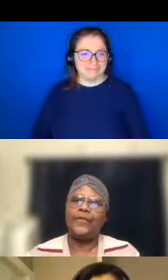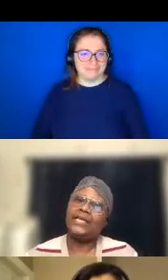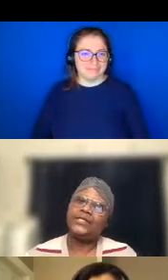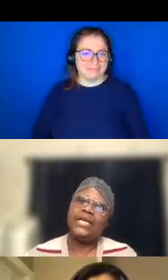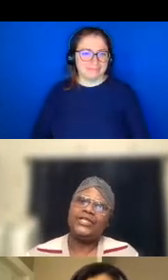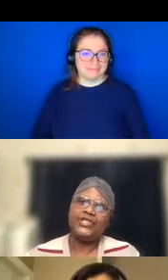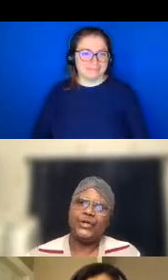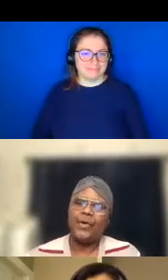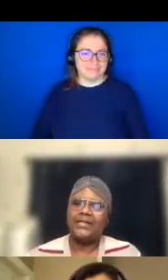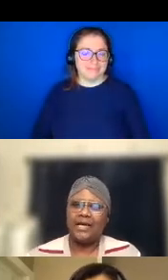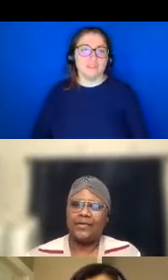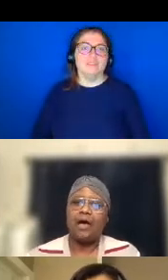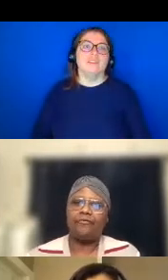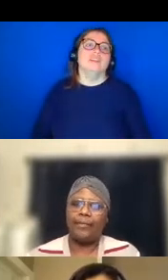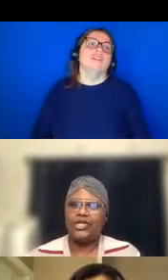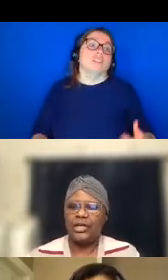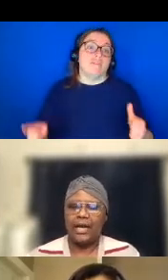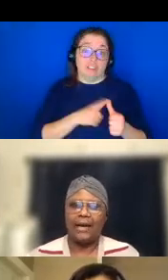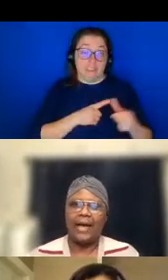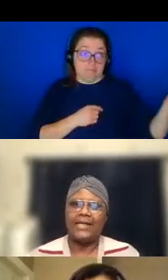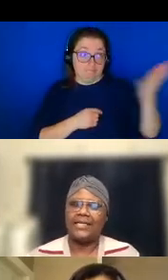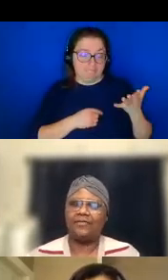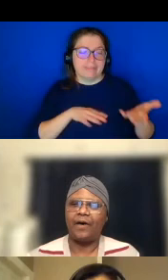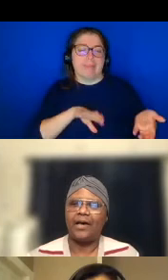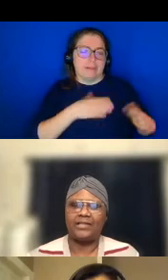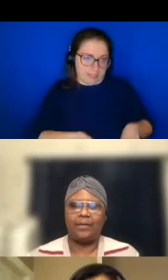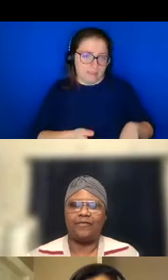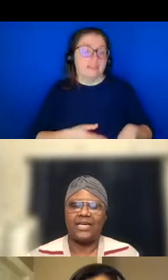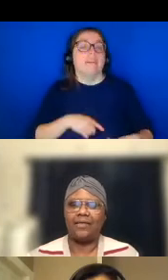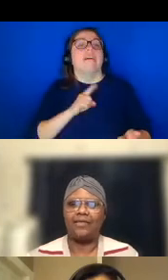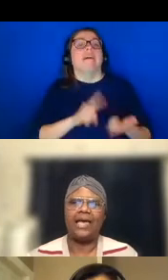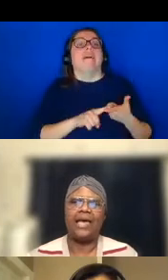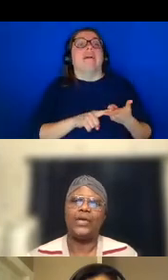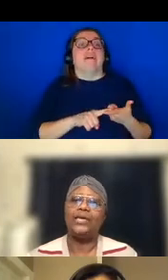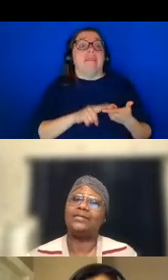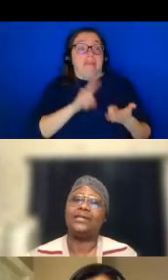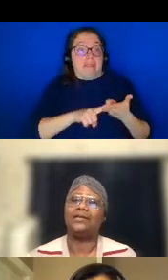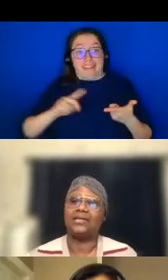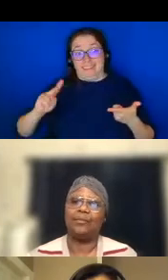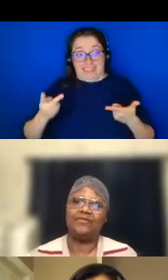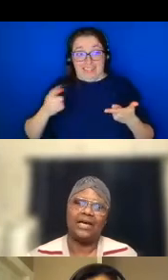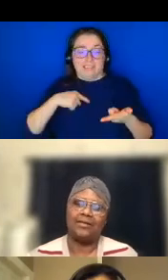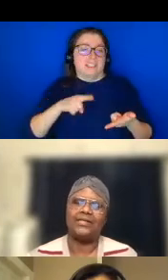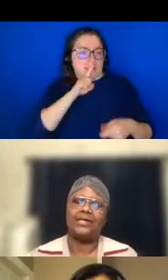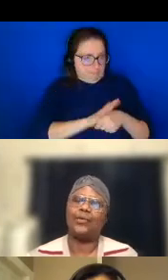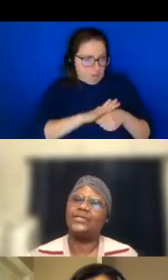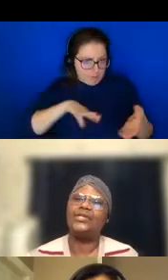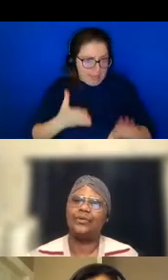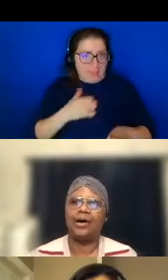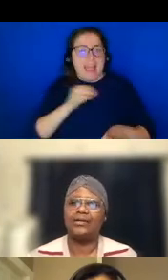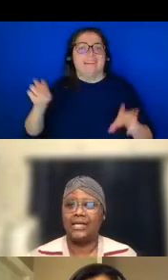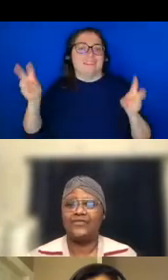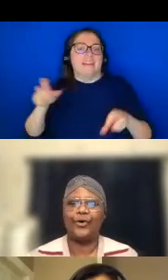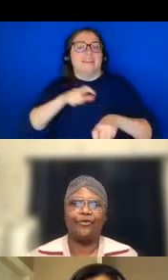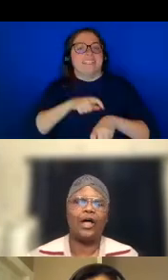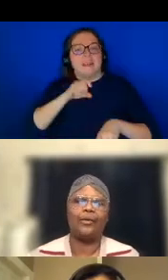So next we need to do a death confirmation and identify time of death. Again, we can see the time of death is in quotation